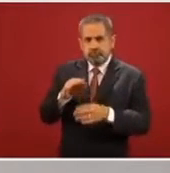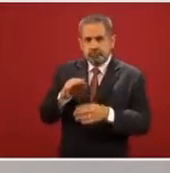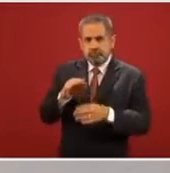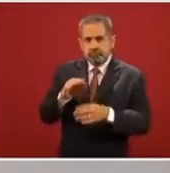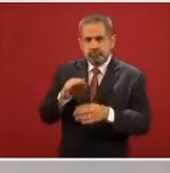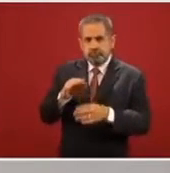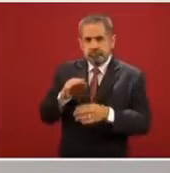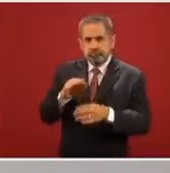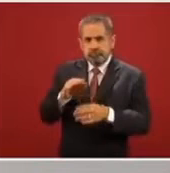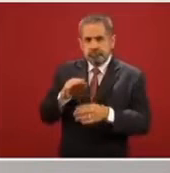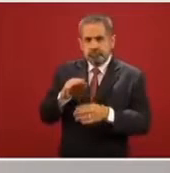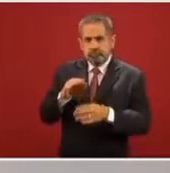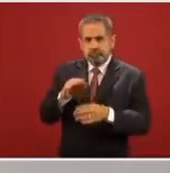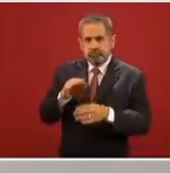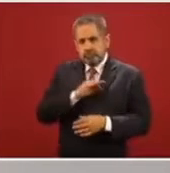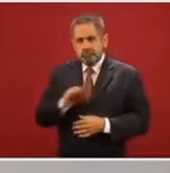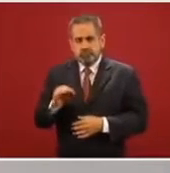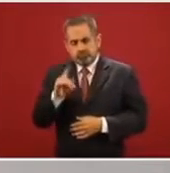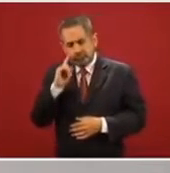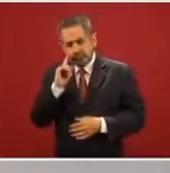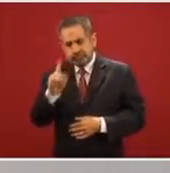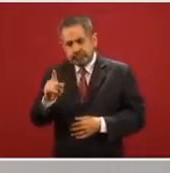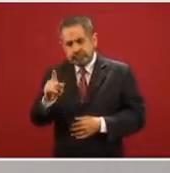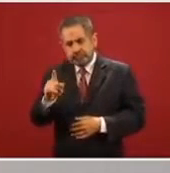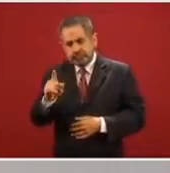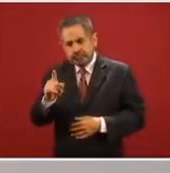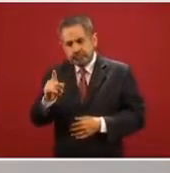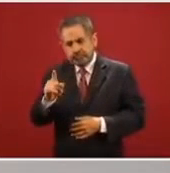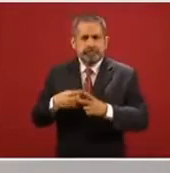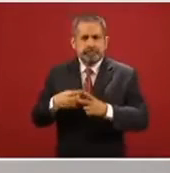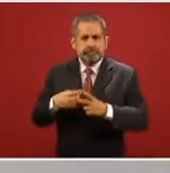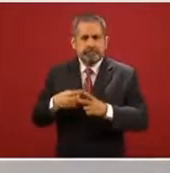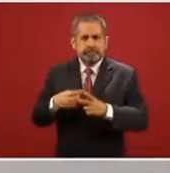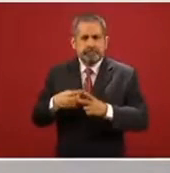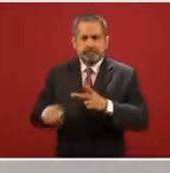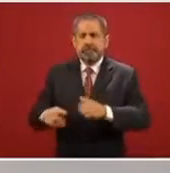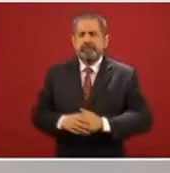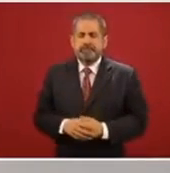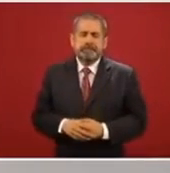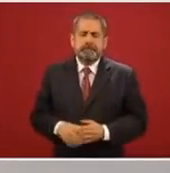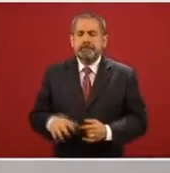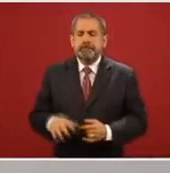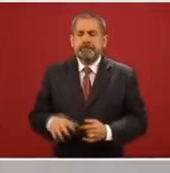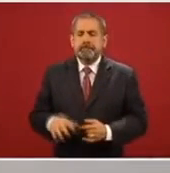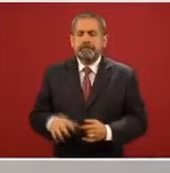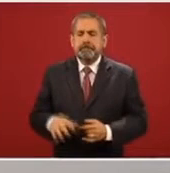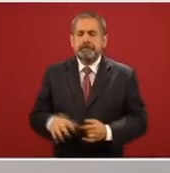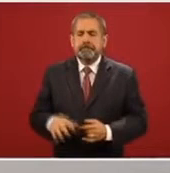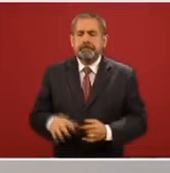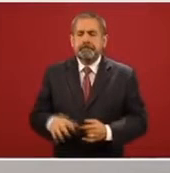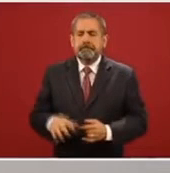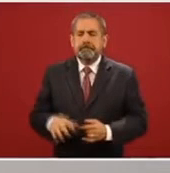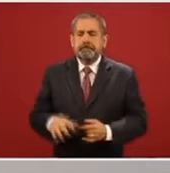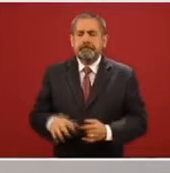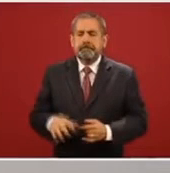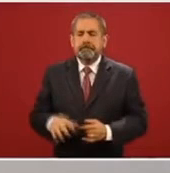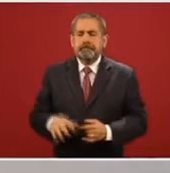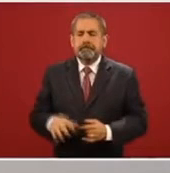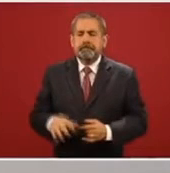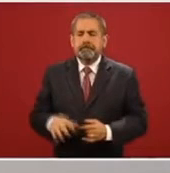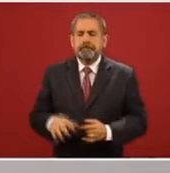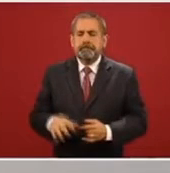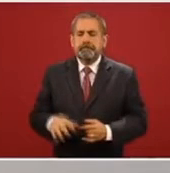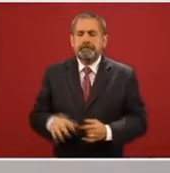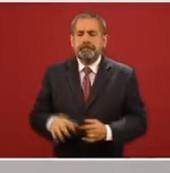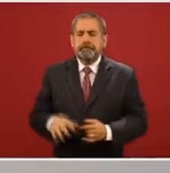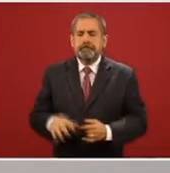and they can implement them muy bien. very well. Lo cierro diciendo una última cosa. And I am going to close telling